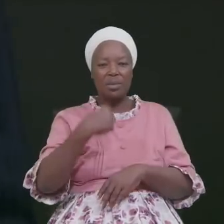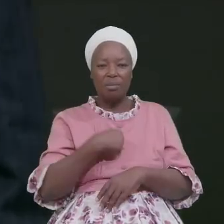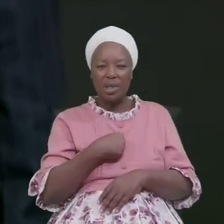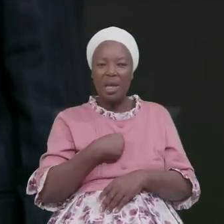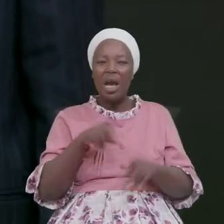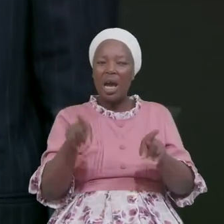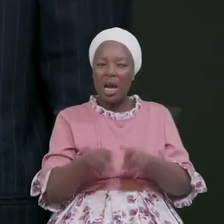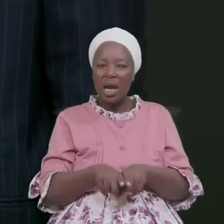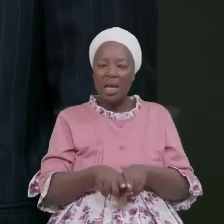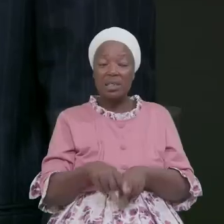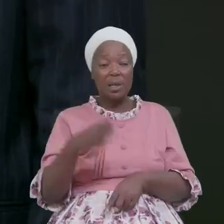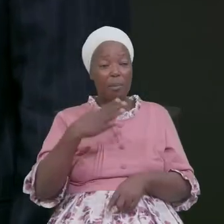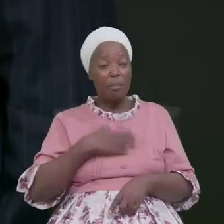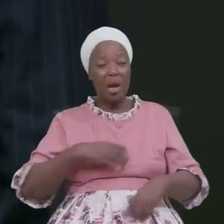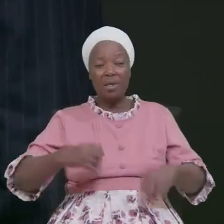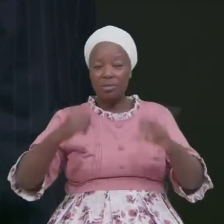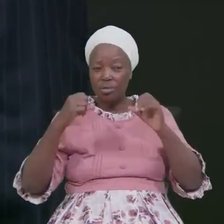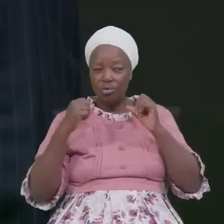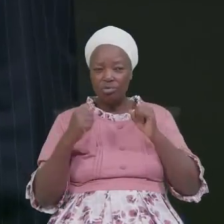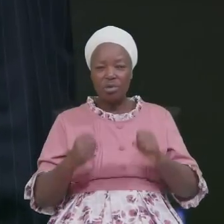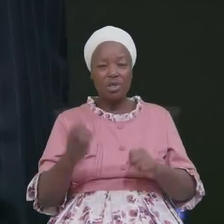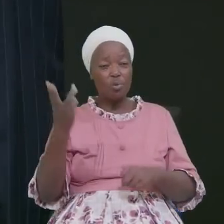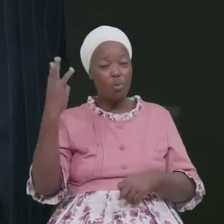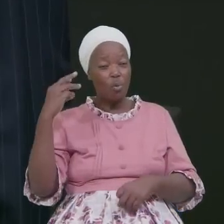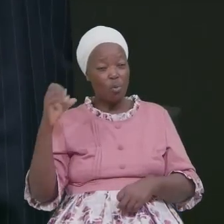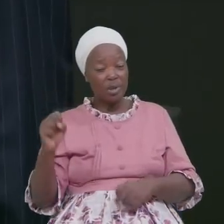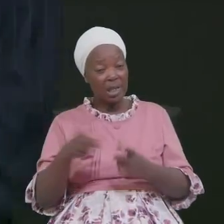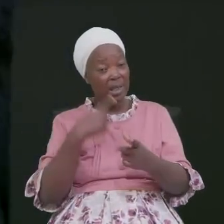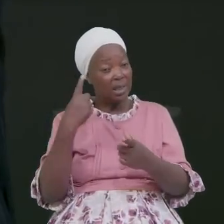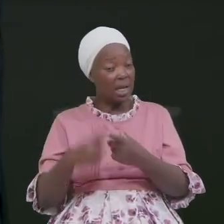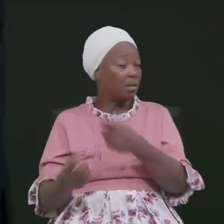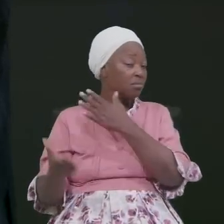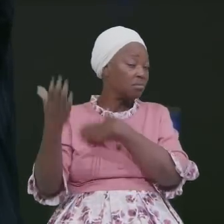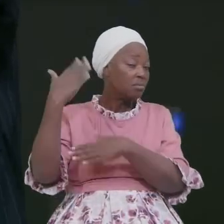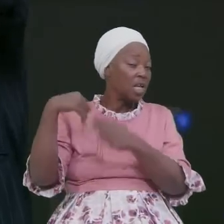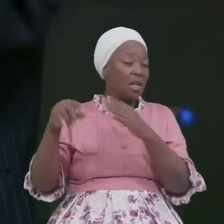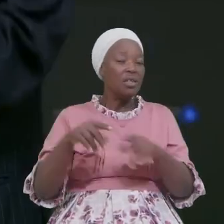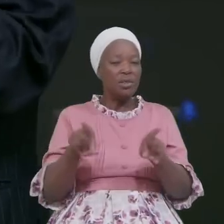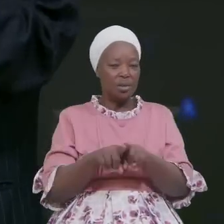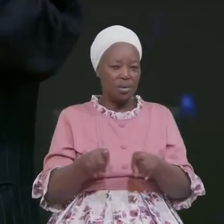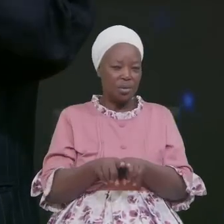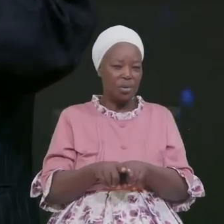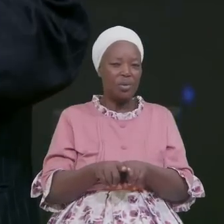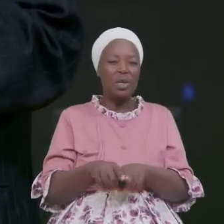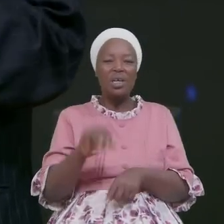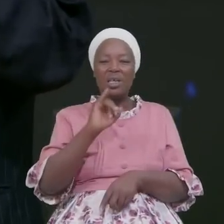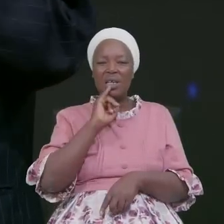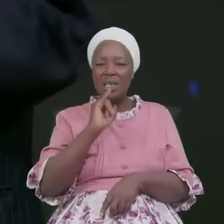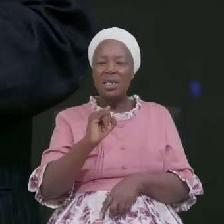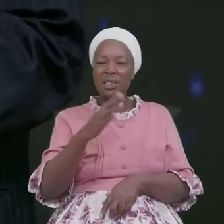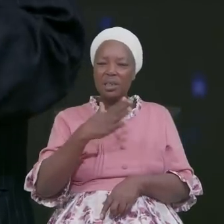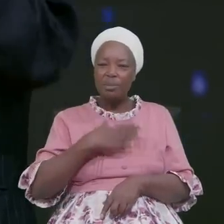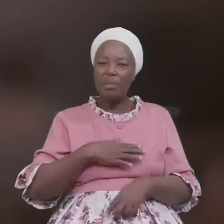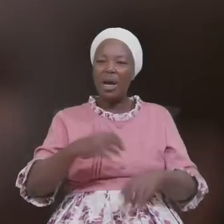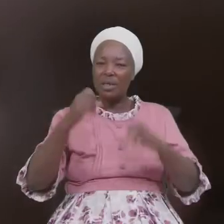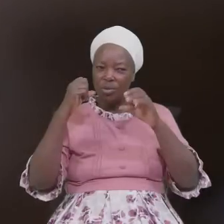as my strength was then, even so is my